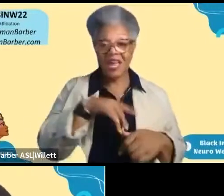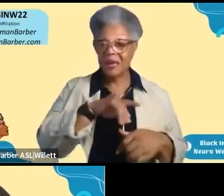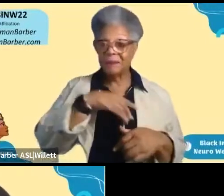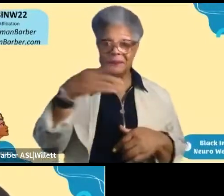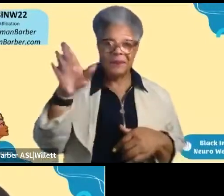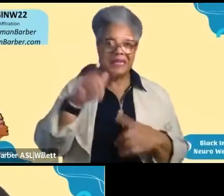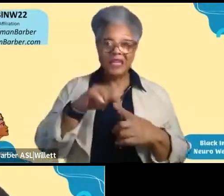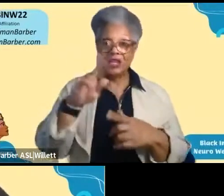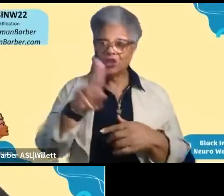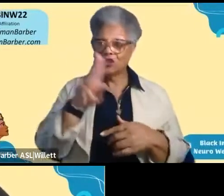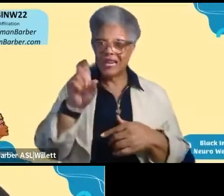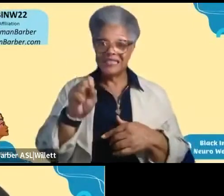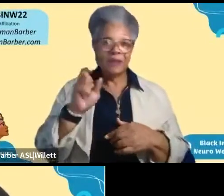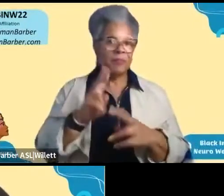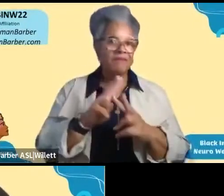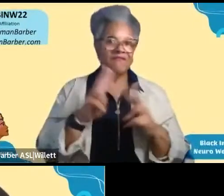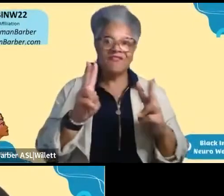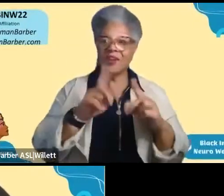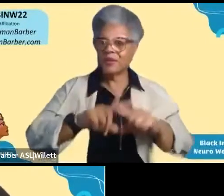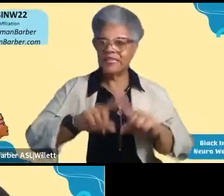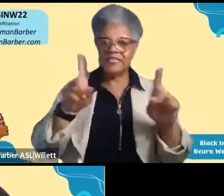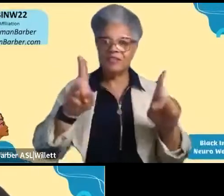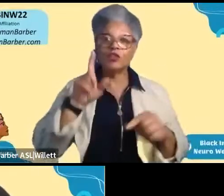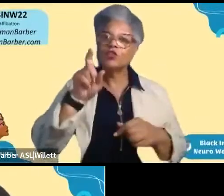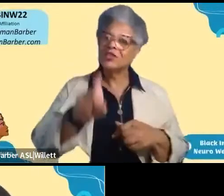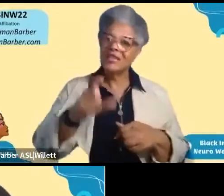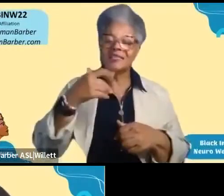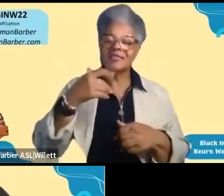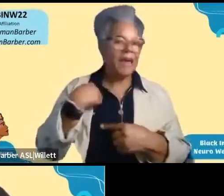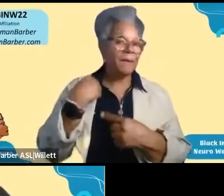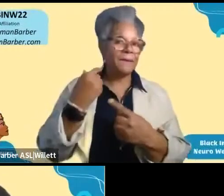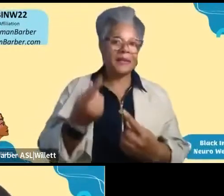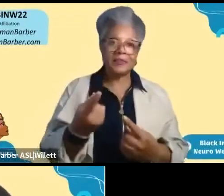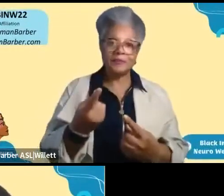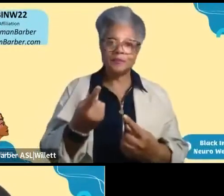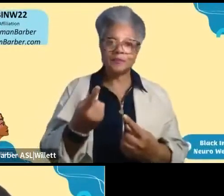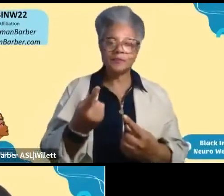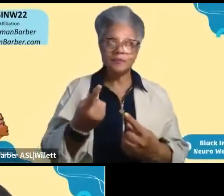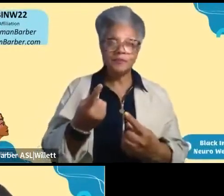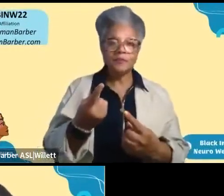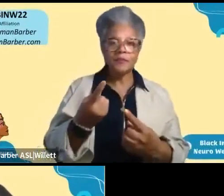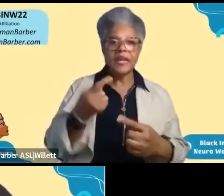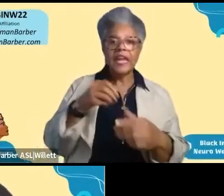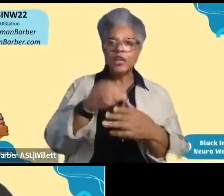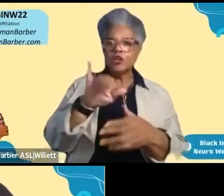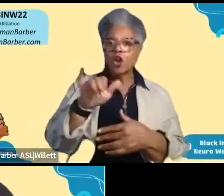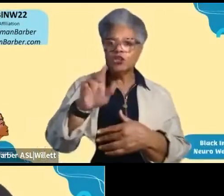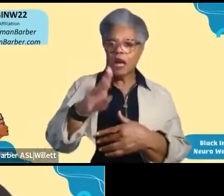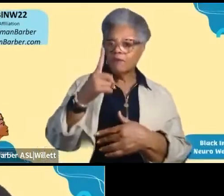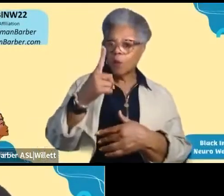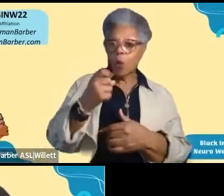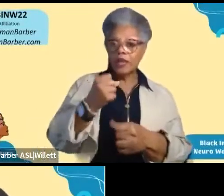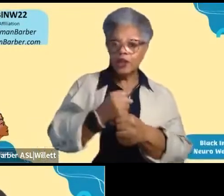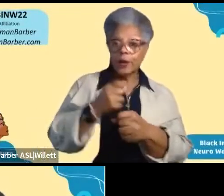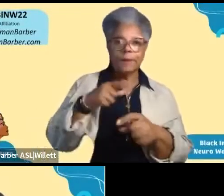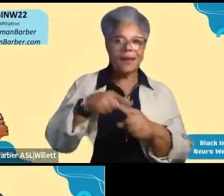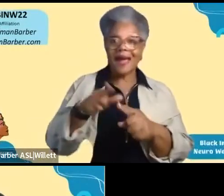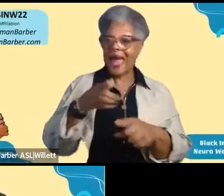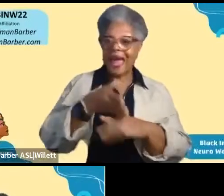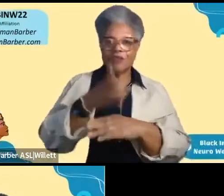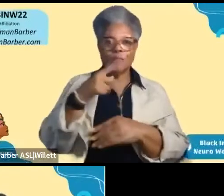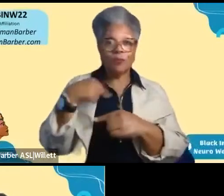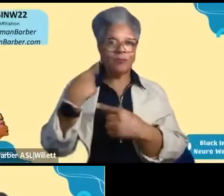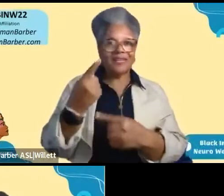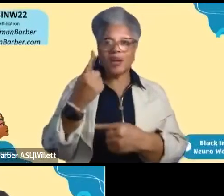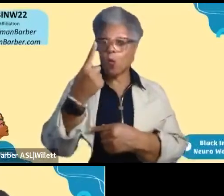been really different. So you need to have been in your job for a year, but after you've been here for a